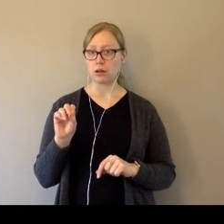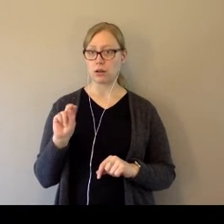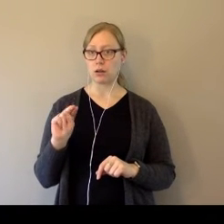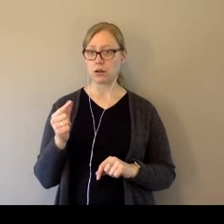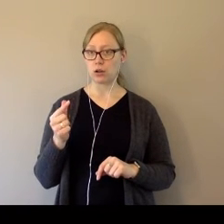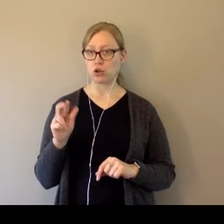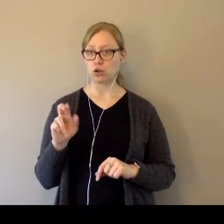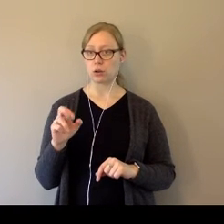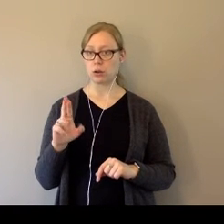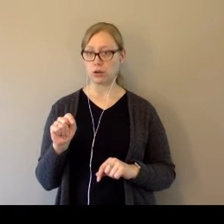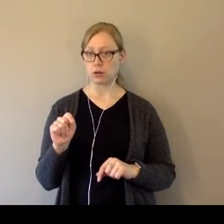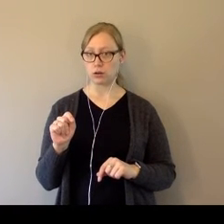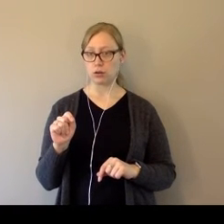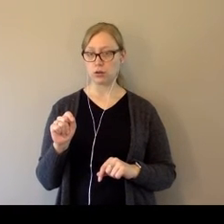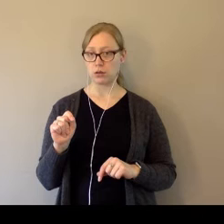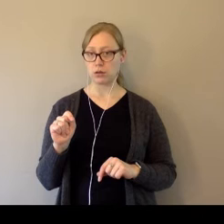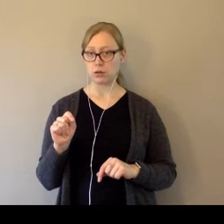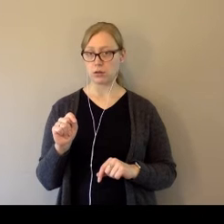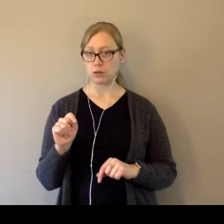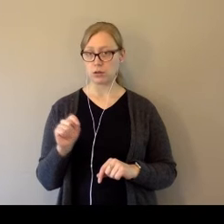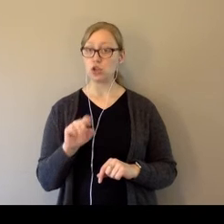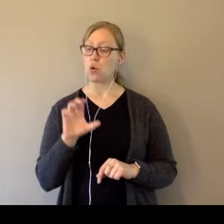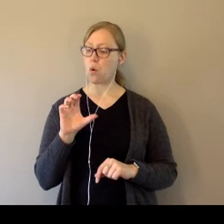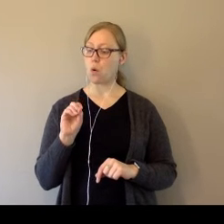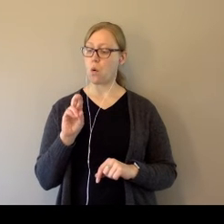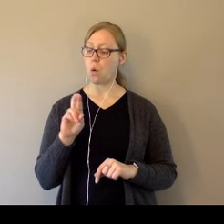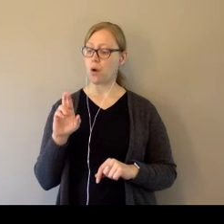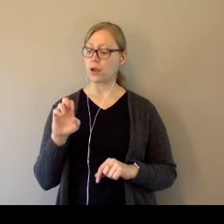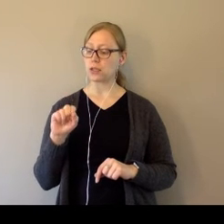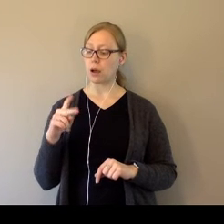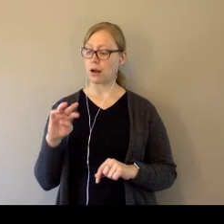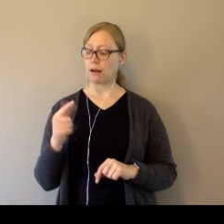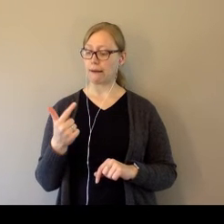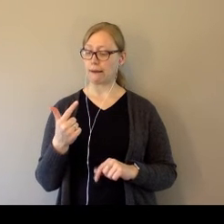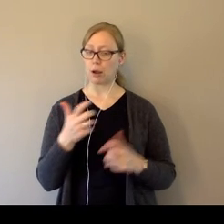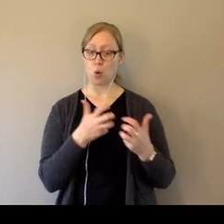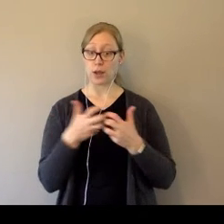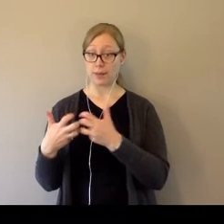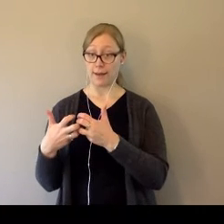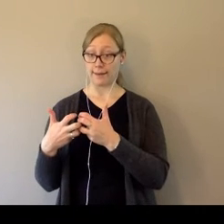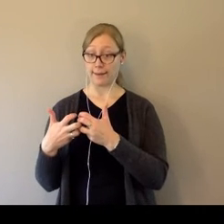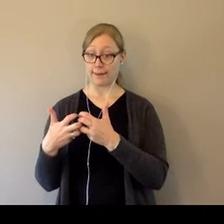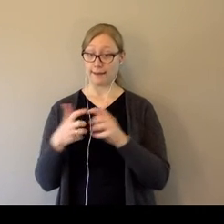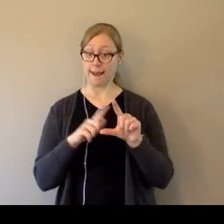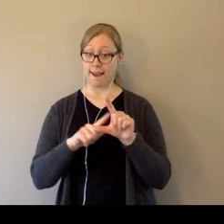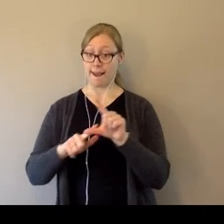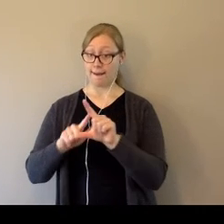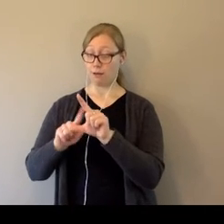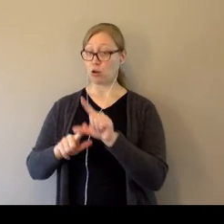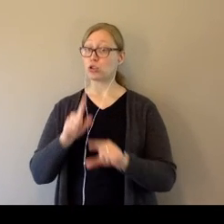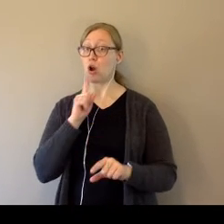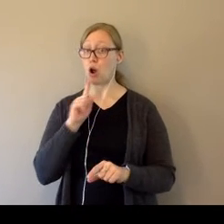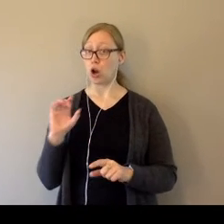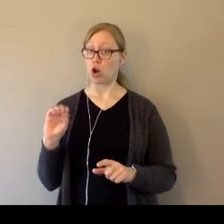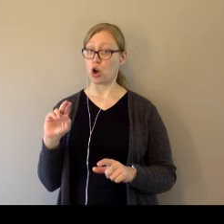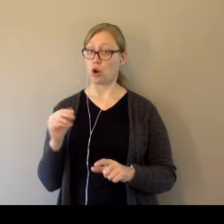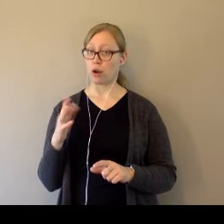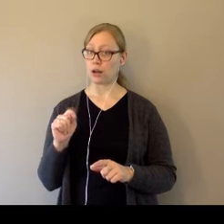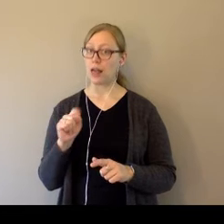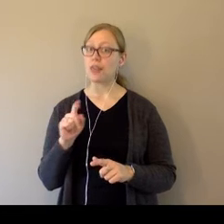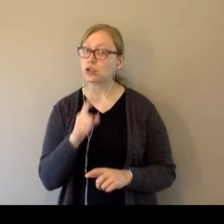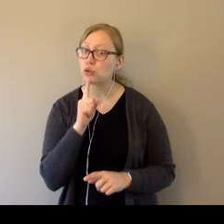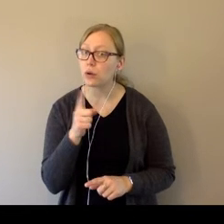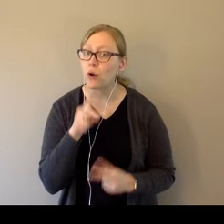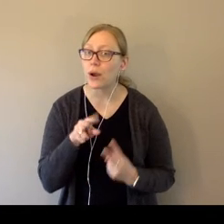So the corresponding angles are congruent. That's true both for congruent figures and for similar figures. But